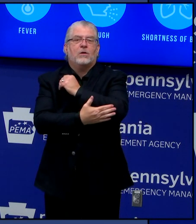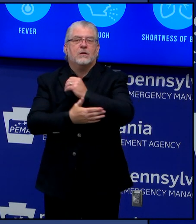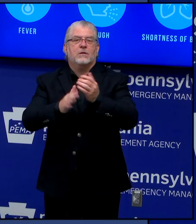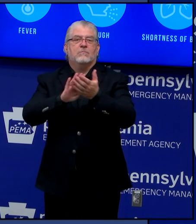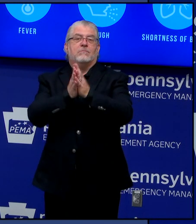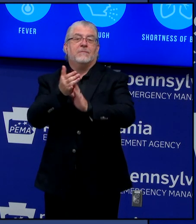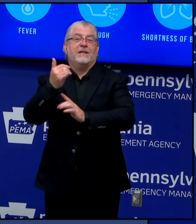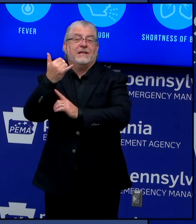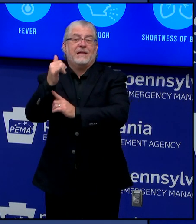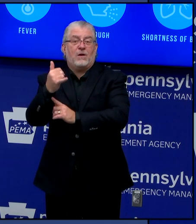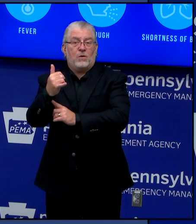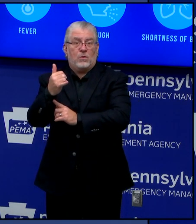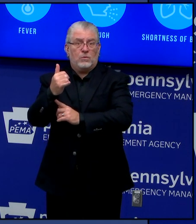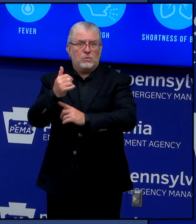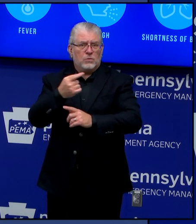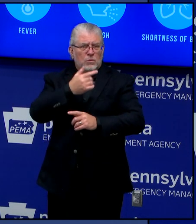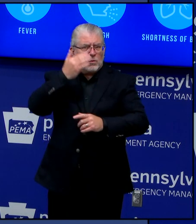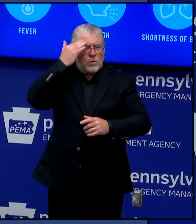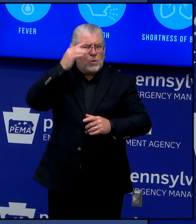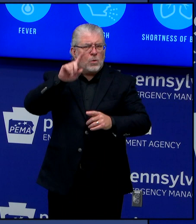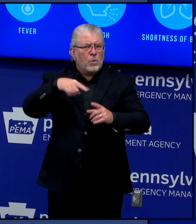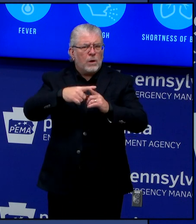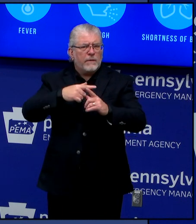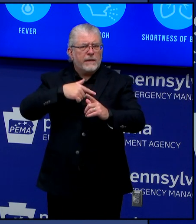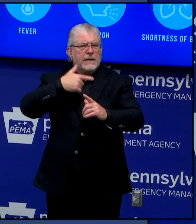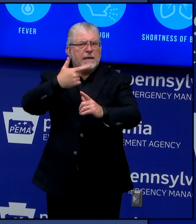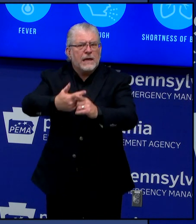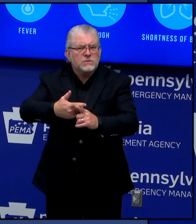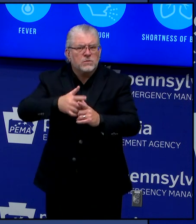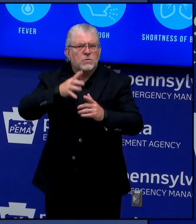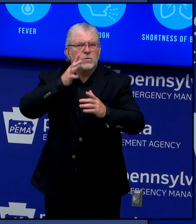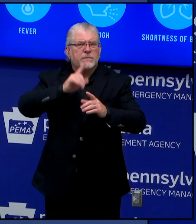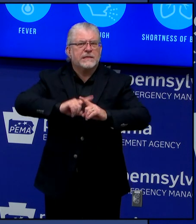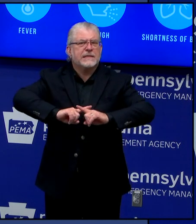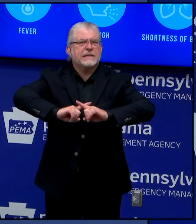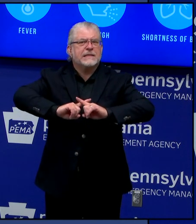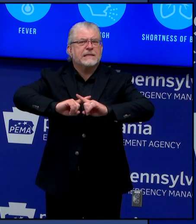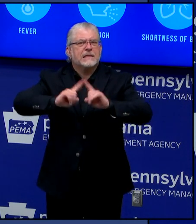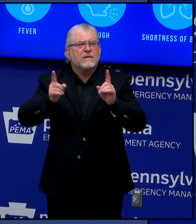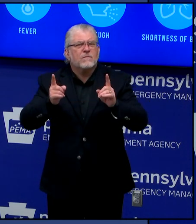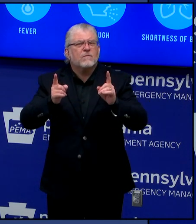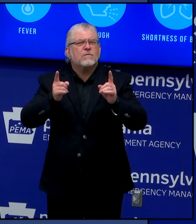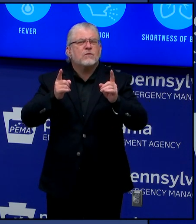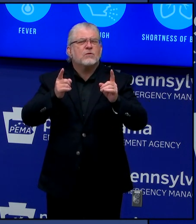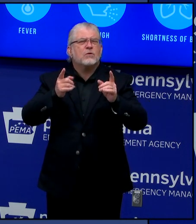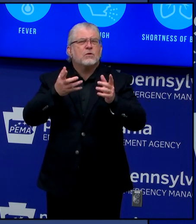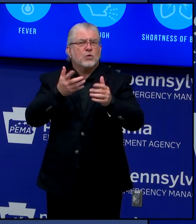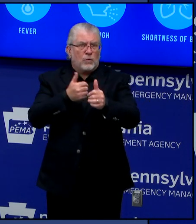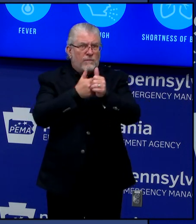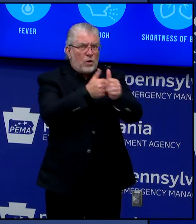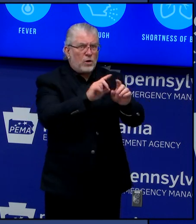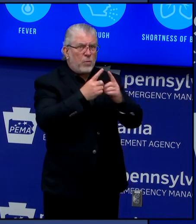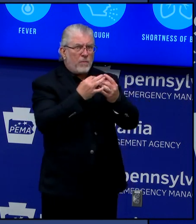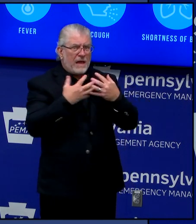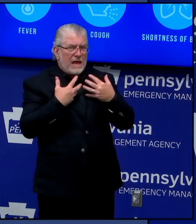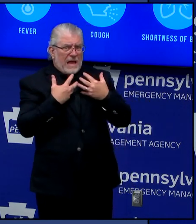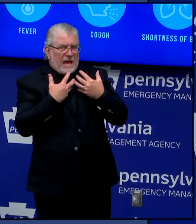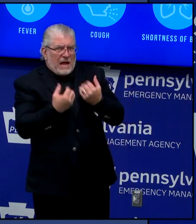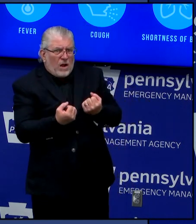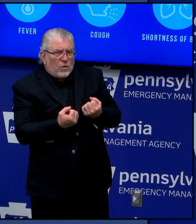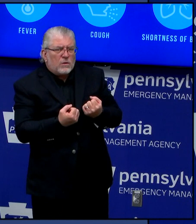counties opening independently of the health district groupings? Mm-hmm. So all of that information will be released tomorrow at the governor's press